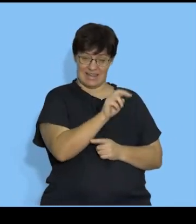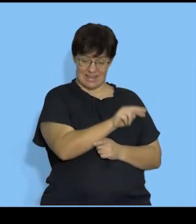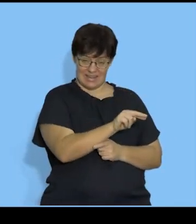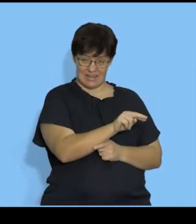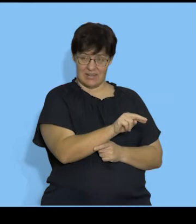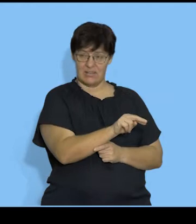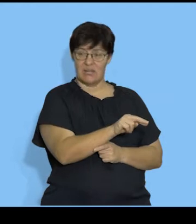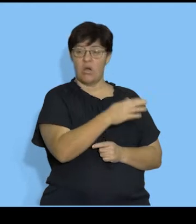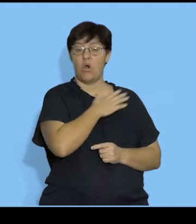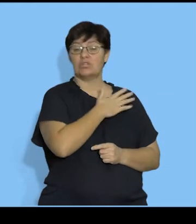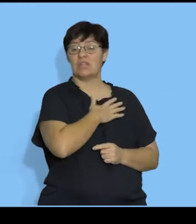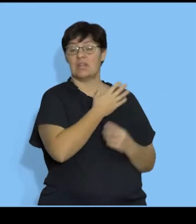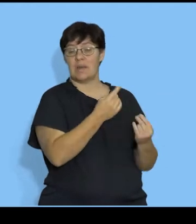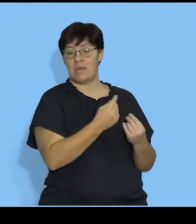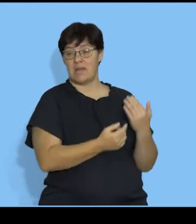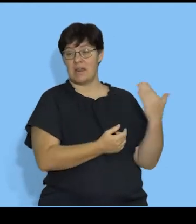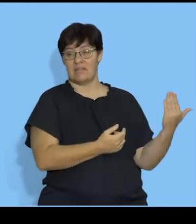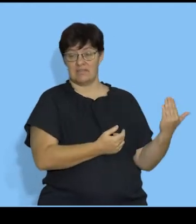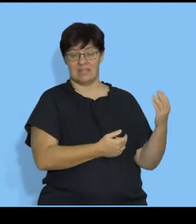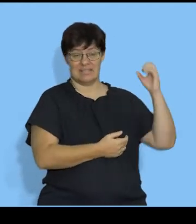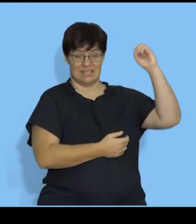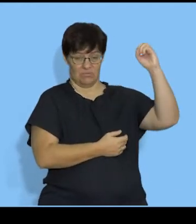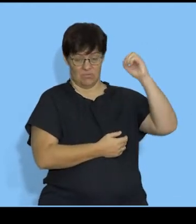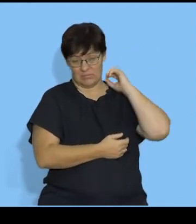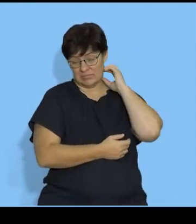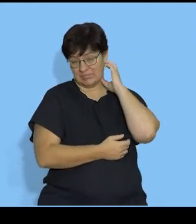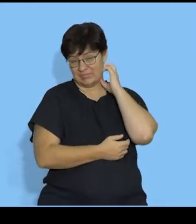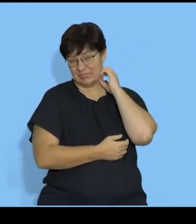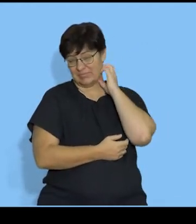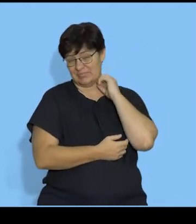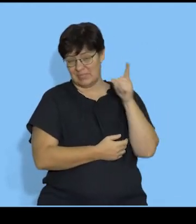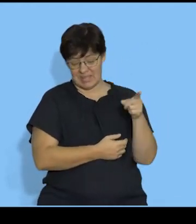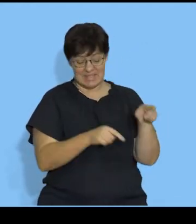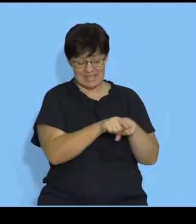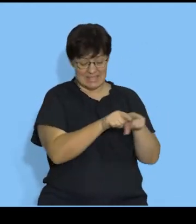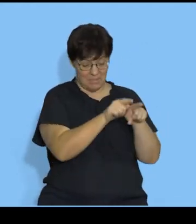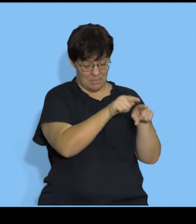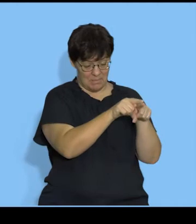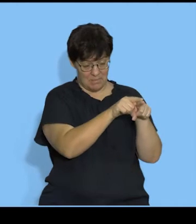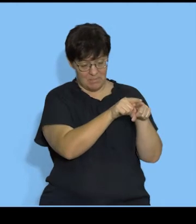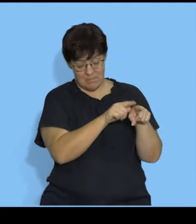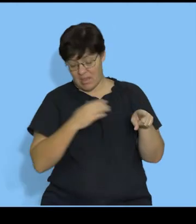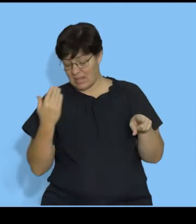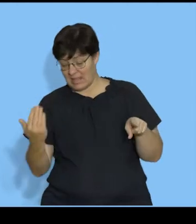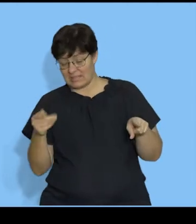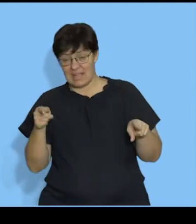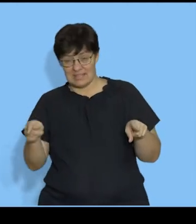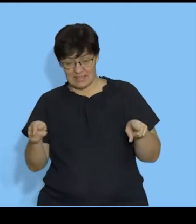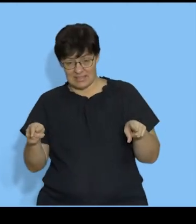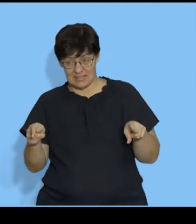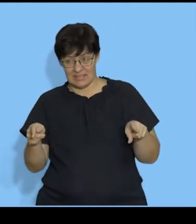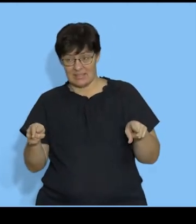of zinc on the left-hand side is 0, okay? And of the same substance on the right-hand side is